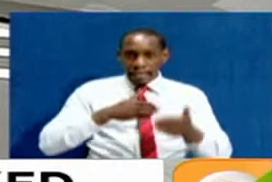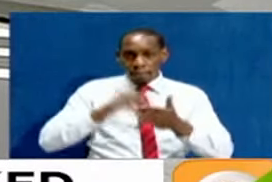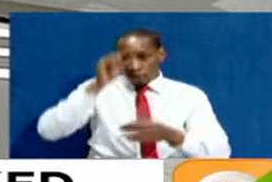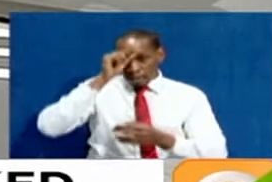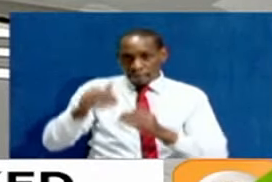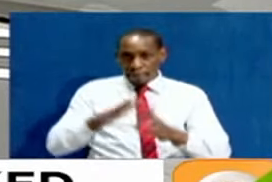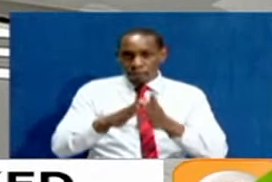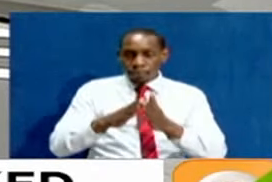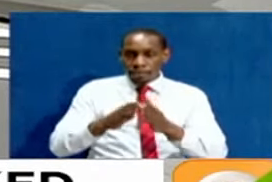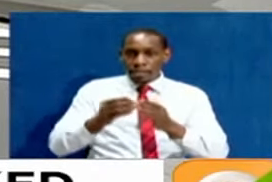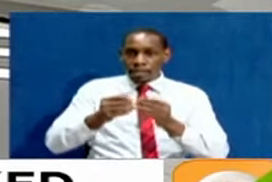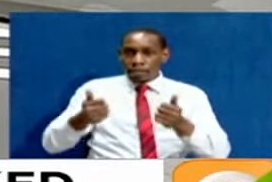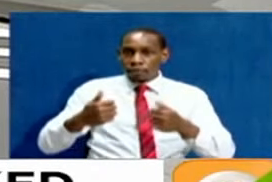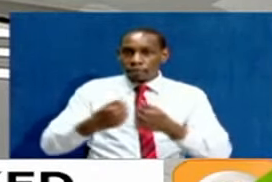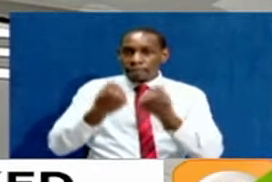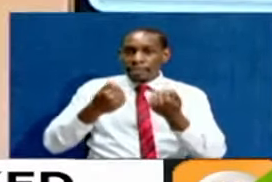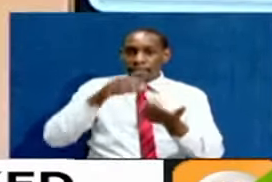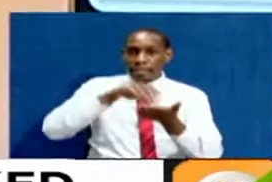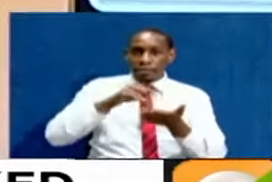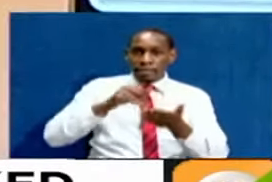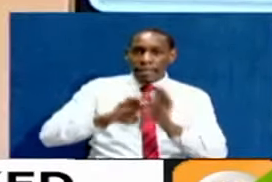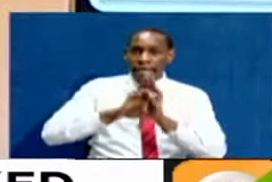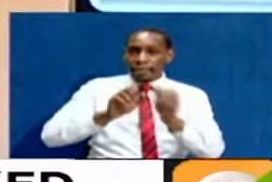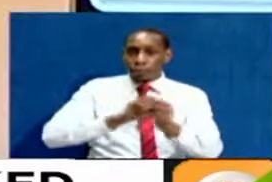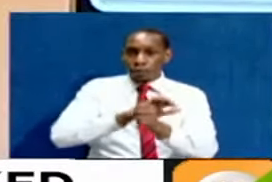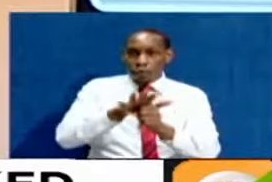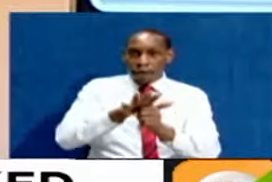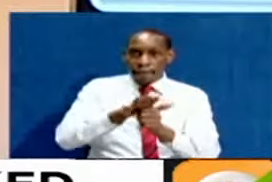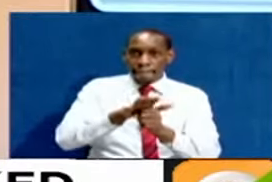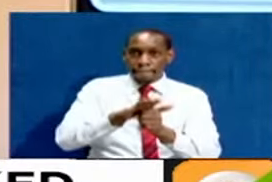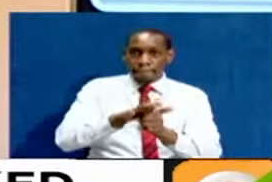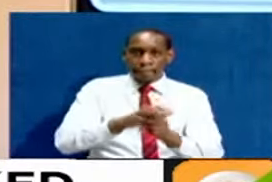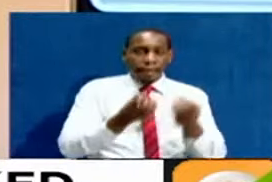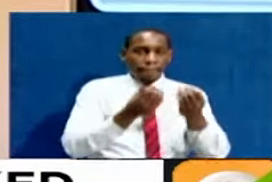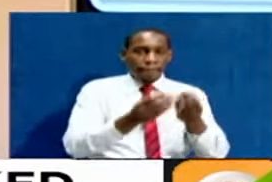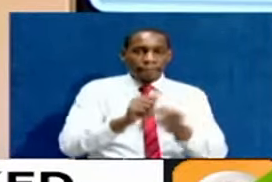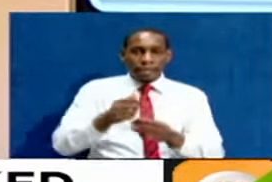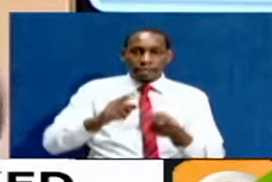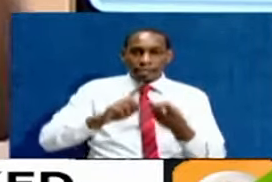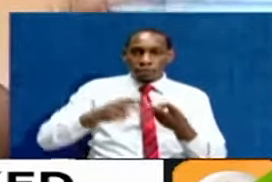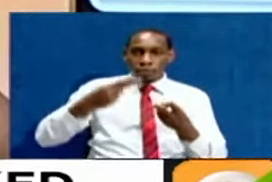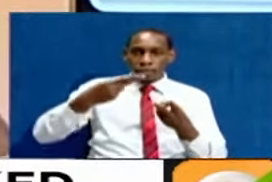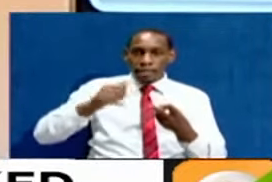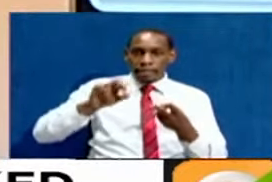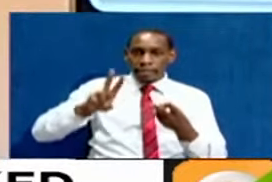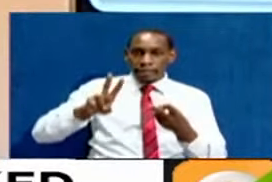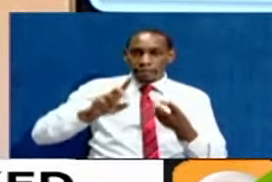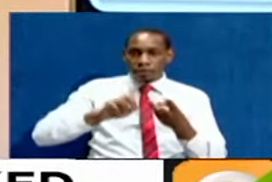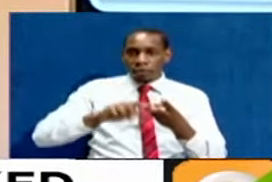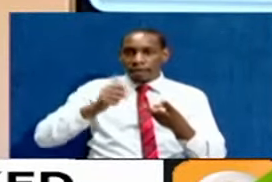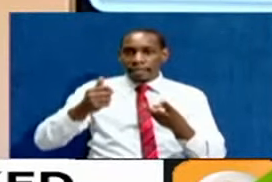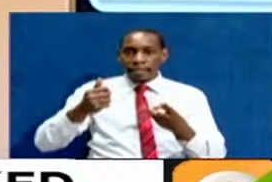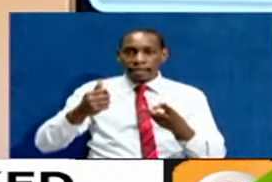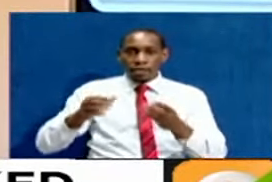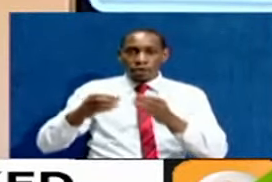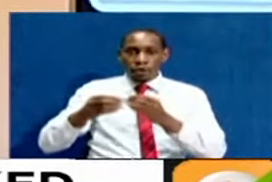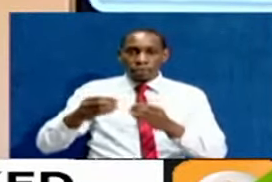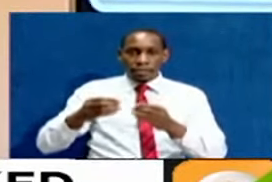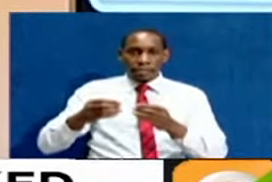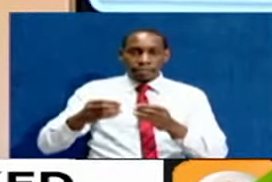to respond to emergencies such as COVID-19. There's many others, as HIV and AIDS, as many other communicable diseases such as